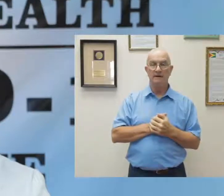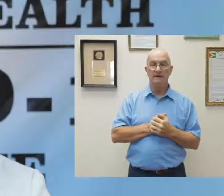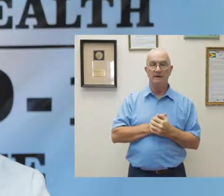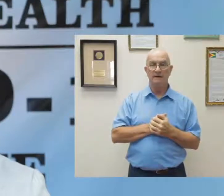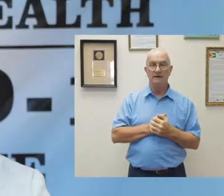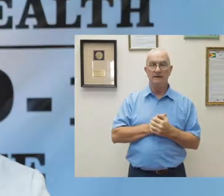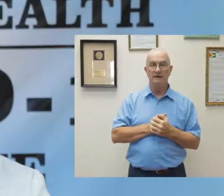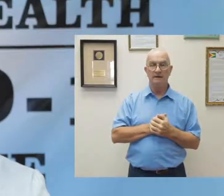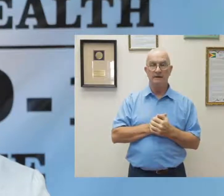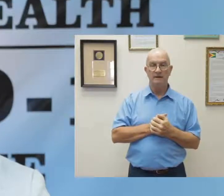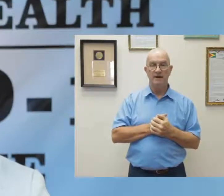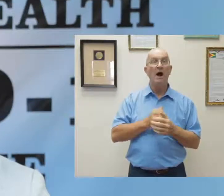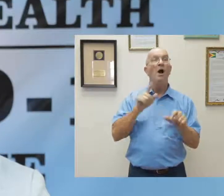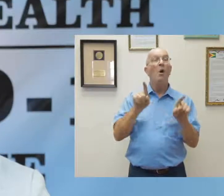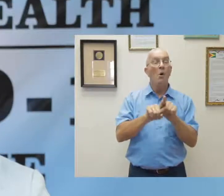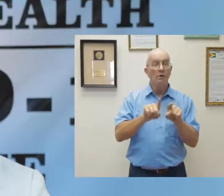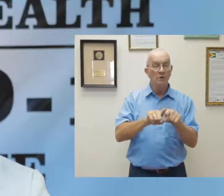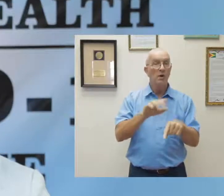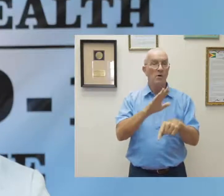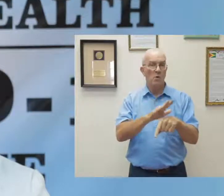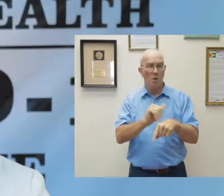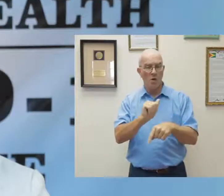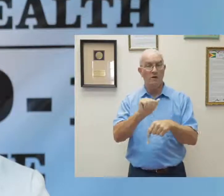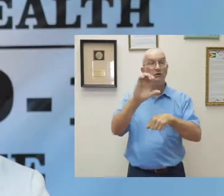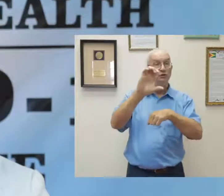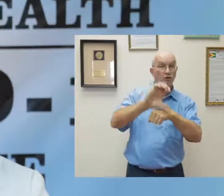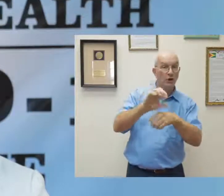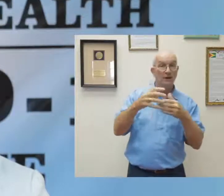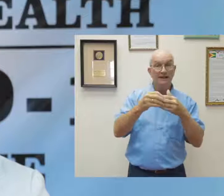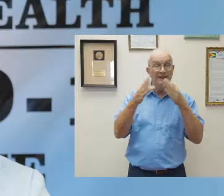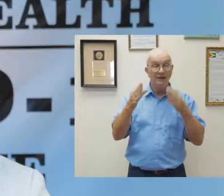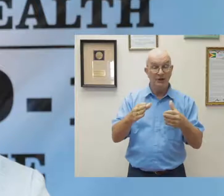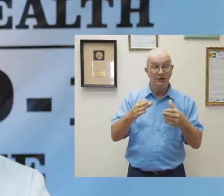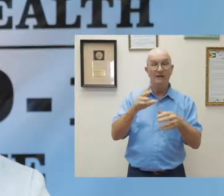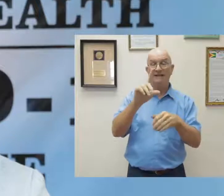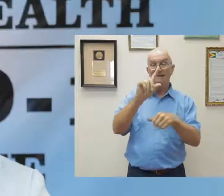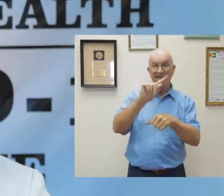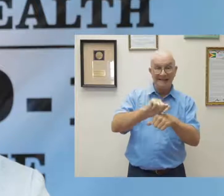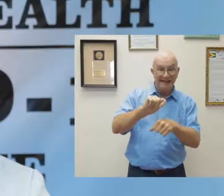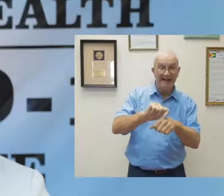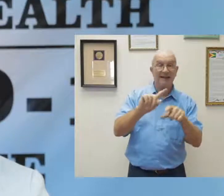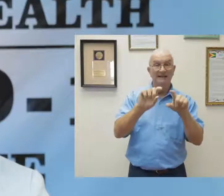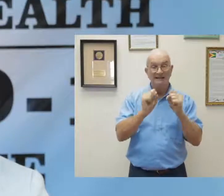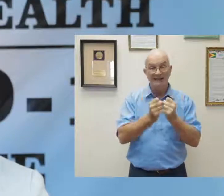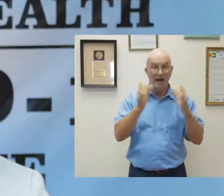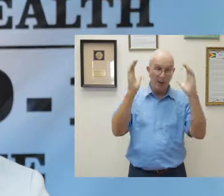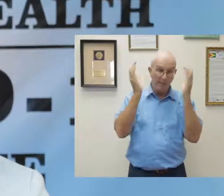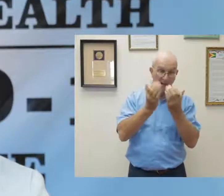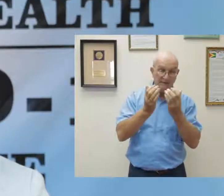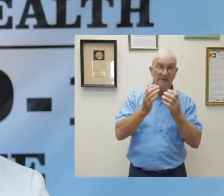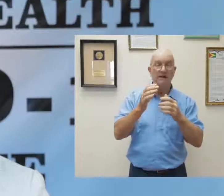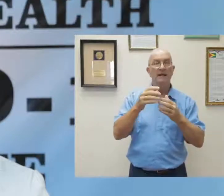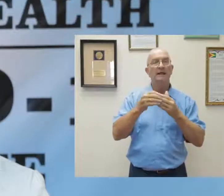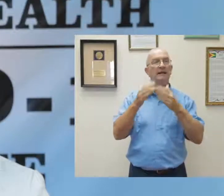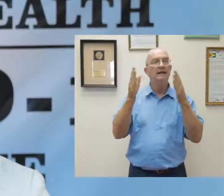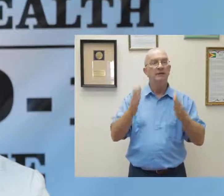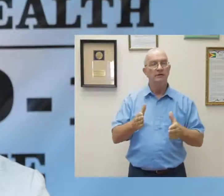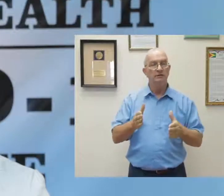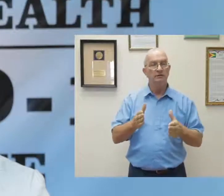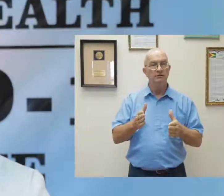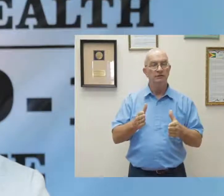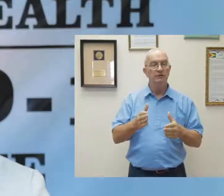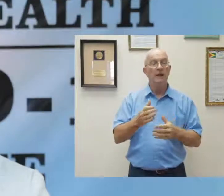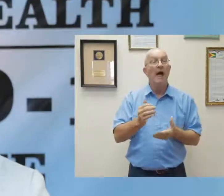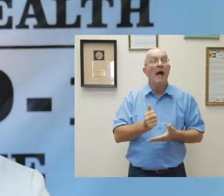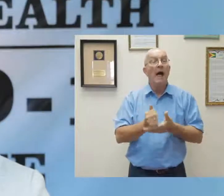I also want to call on our faith-based leaders and other reputable persons in society to